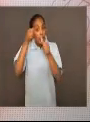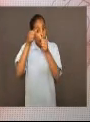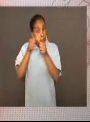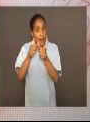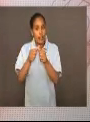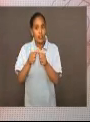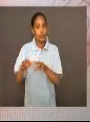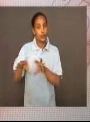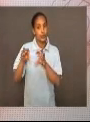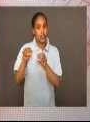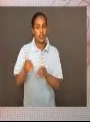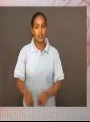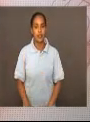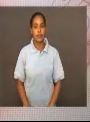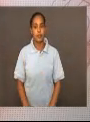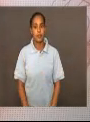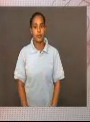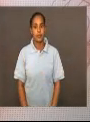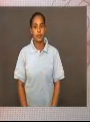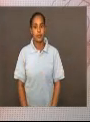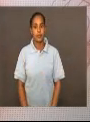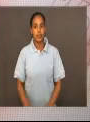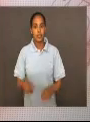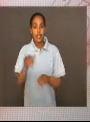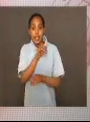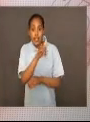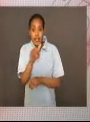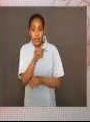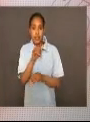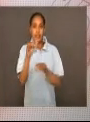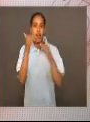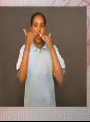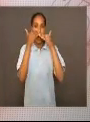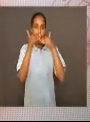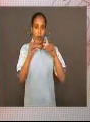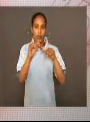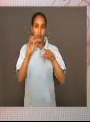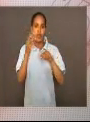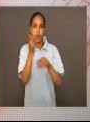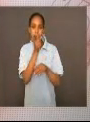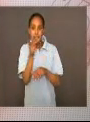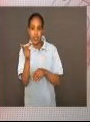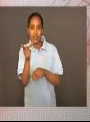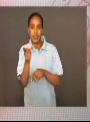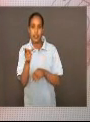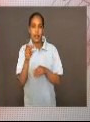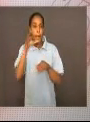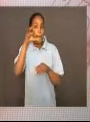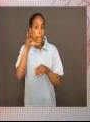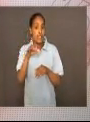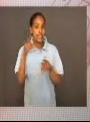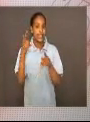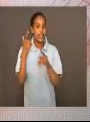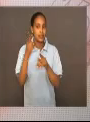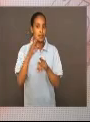Remember, students, the same amount of particles must